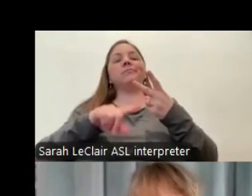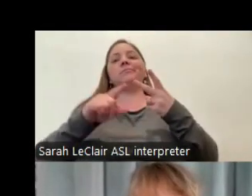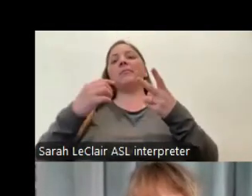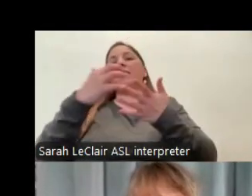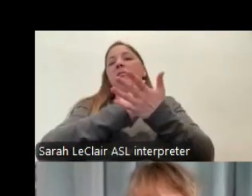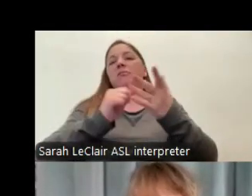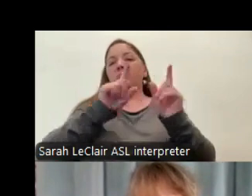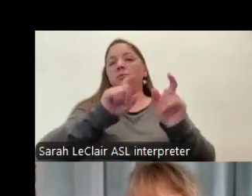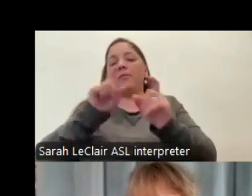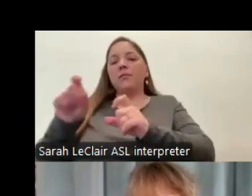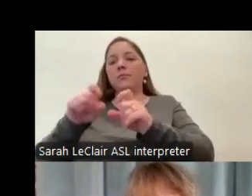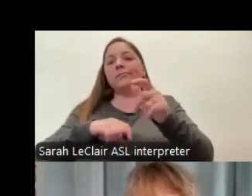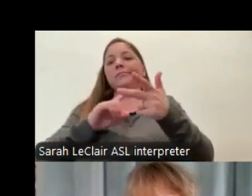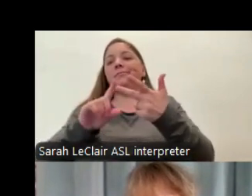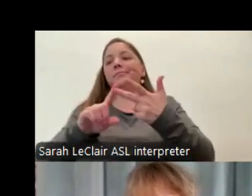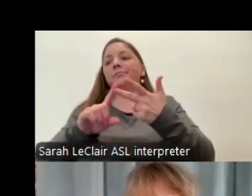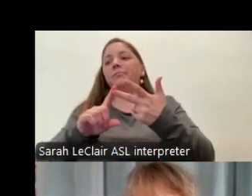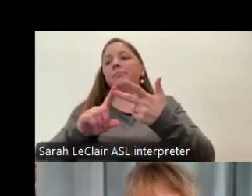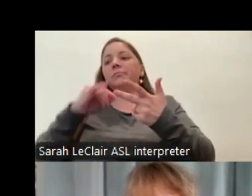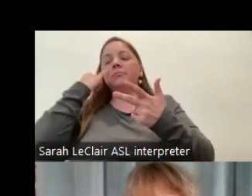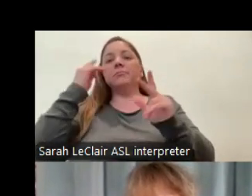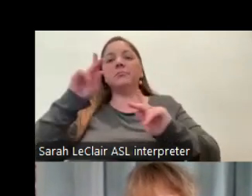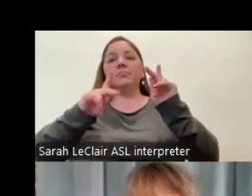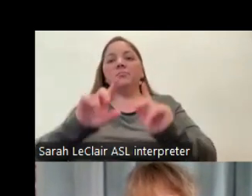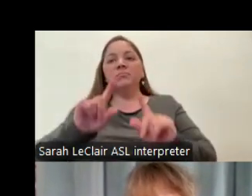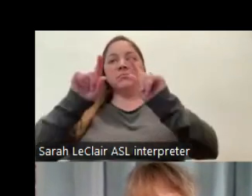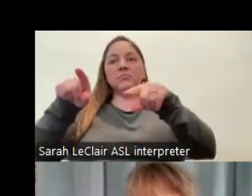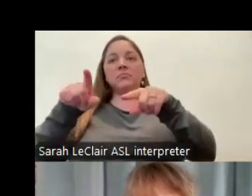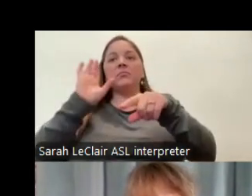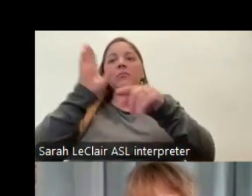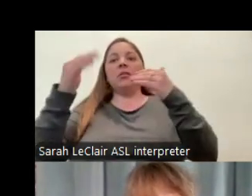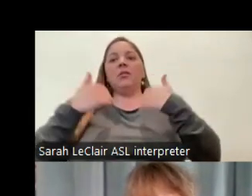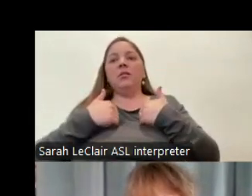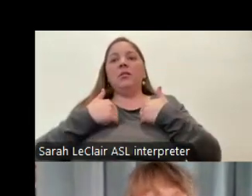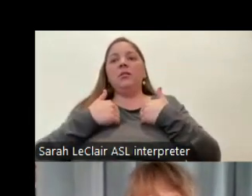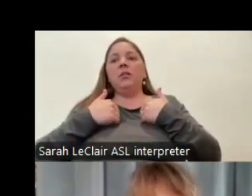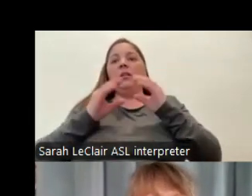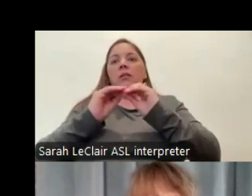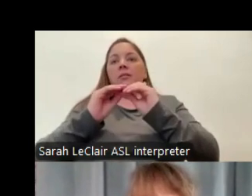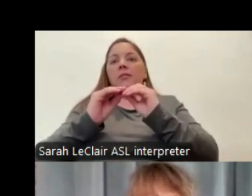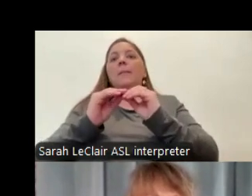My goal is the people who are attending, we connect them to Patricia Herrera. We get them more